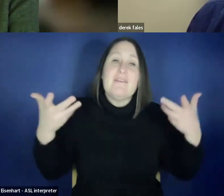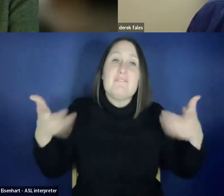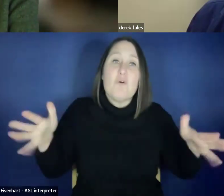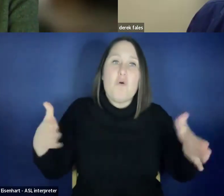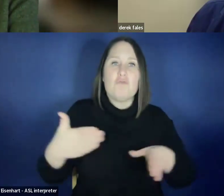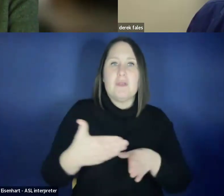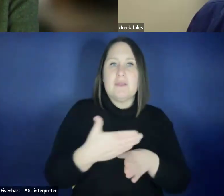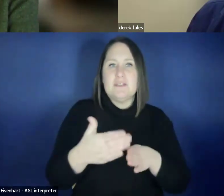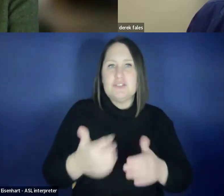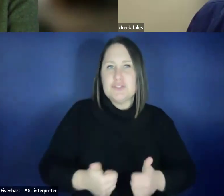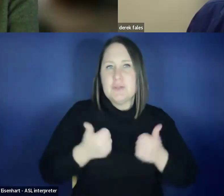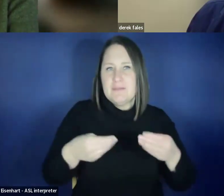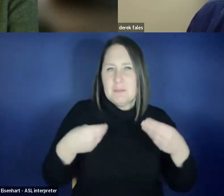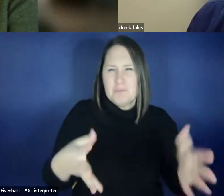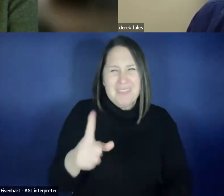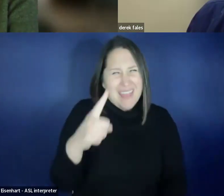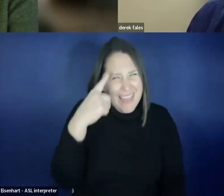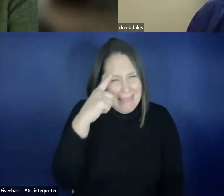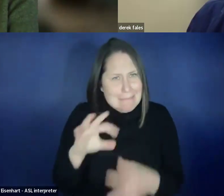but I could be wrong.